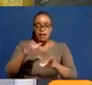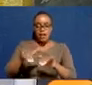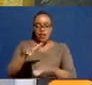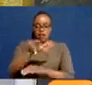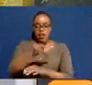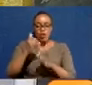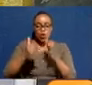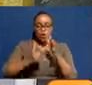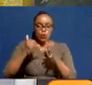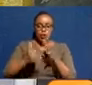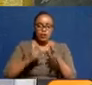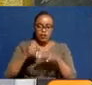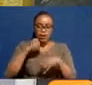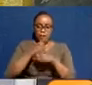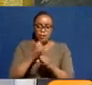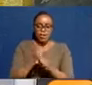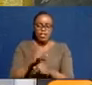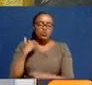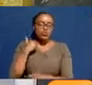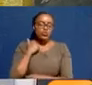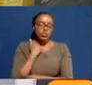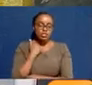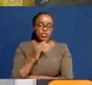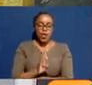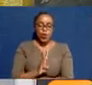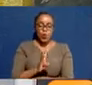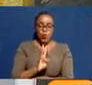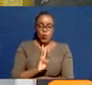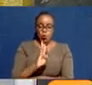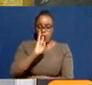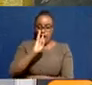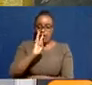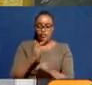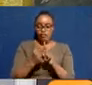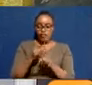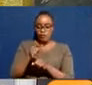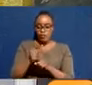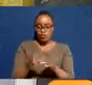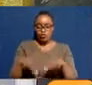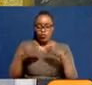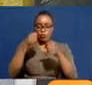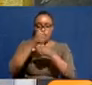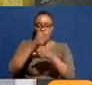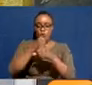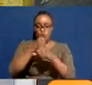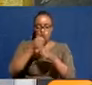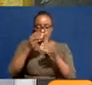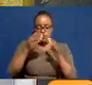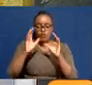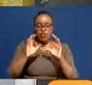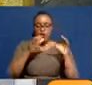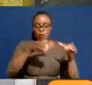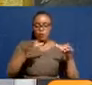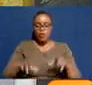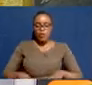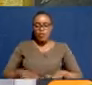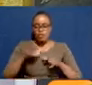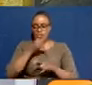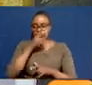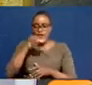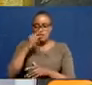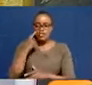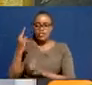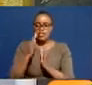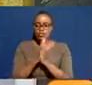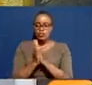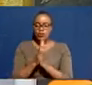local manufacturer is making sweet wine from the cactus fruit and providing employment to communities in semi-arid areas. Here's that